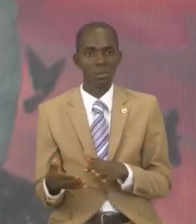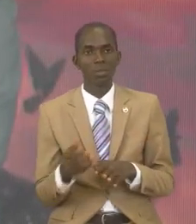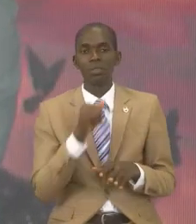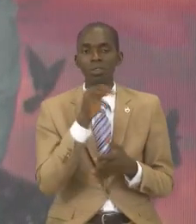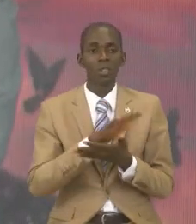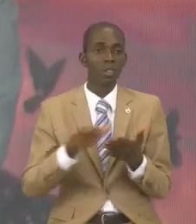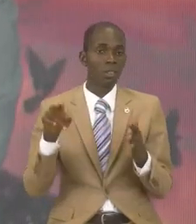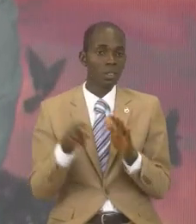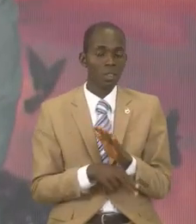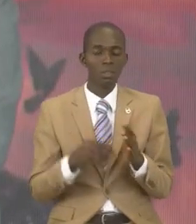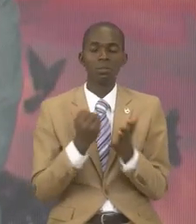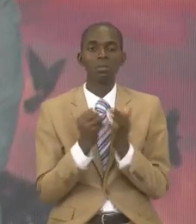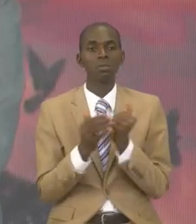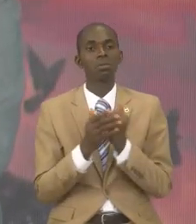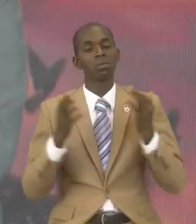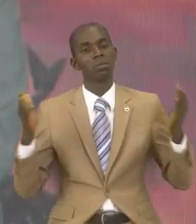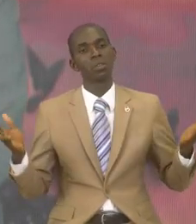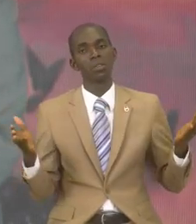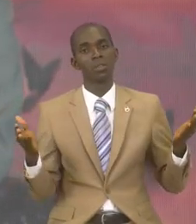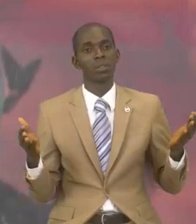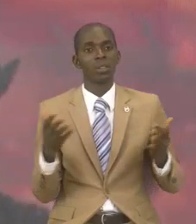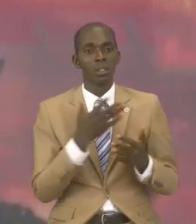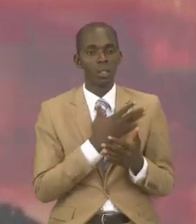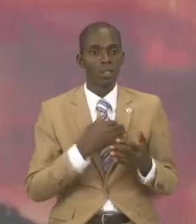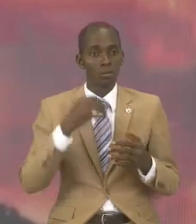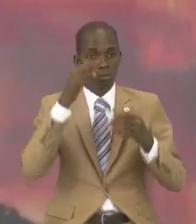Lasciviousness, crucified. Verse 20,